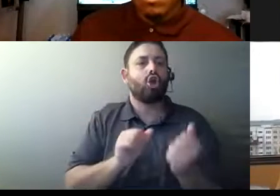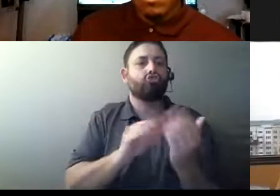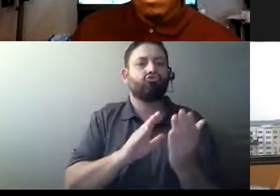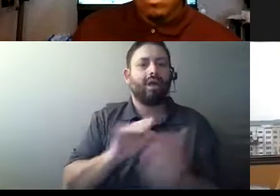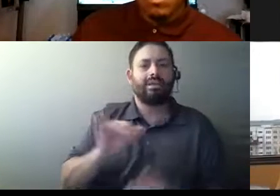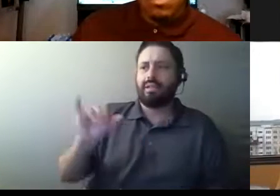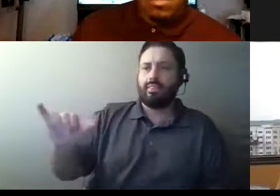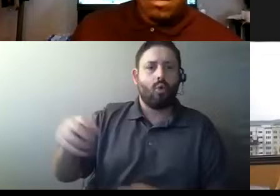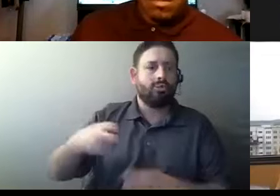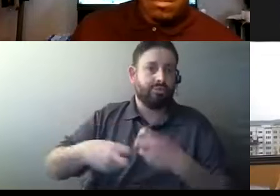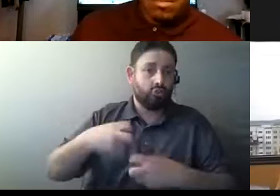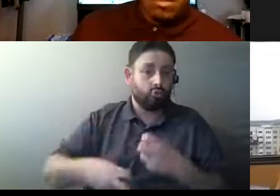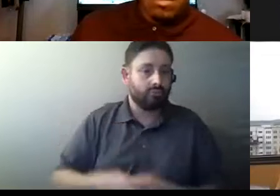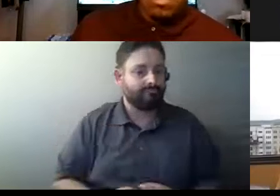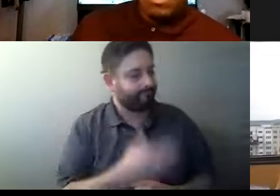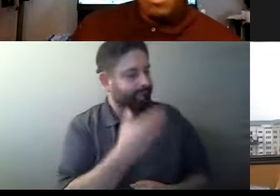you. No, thank you.